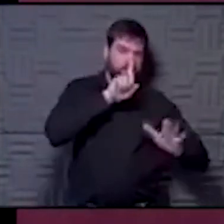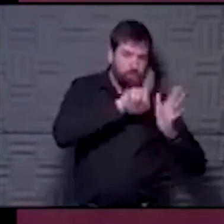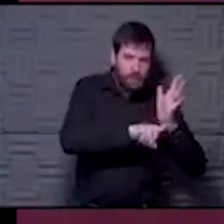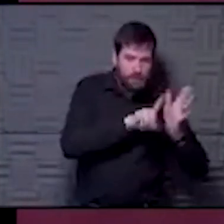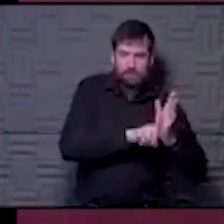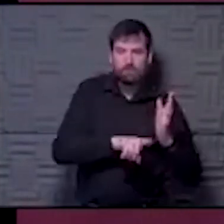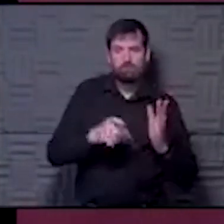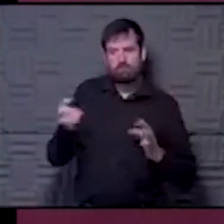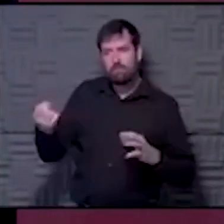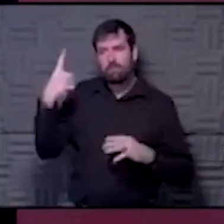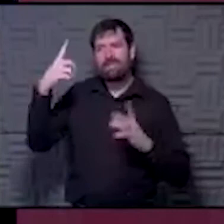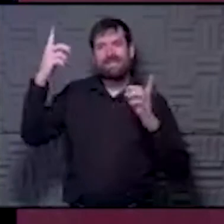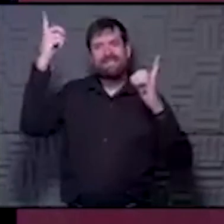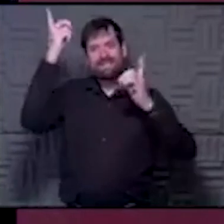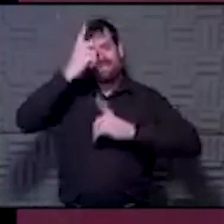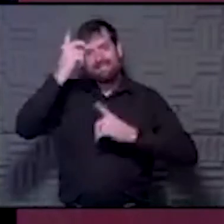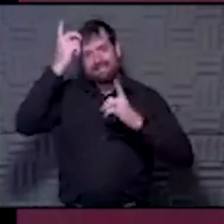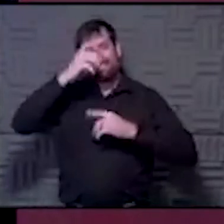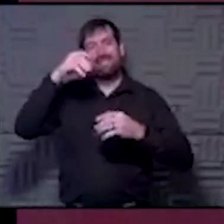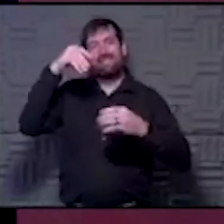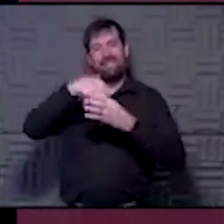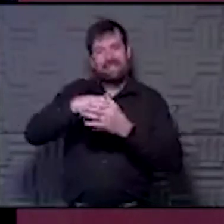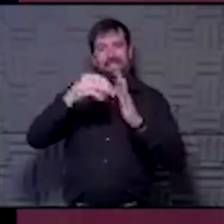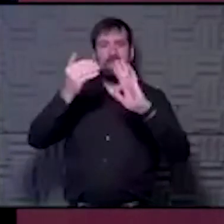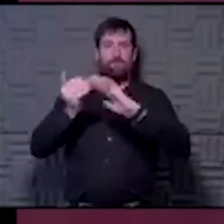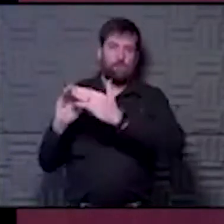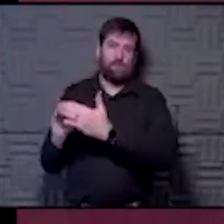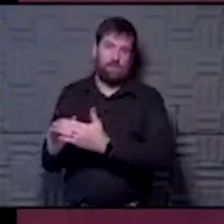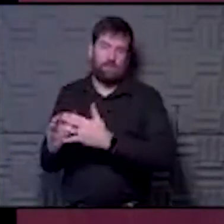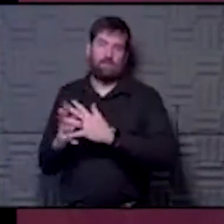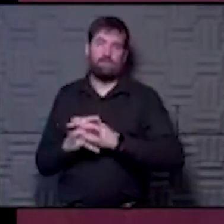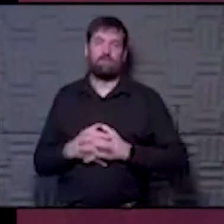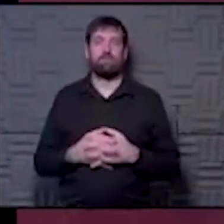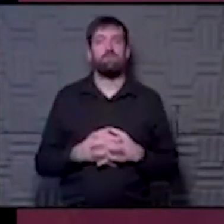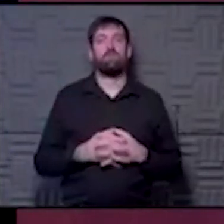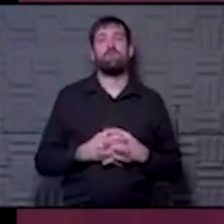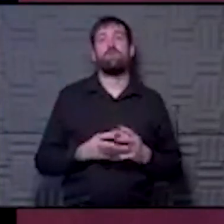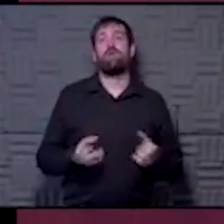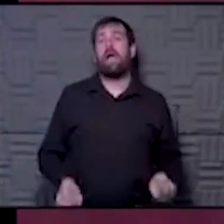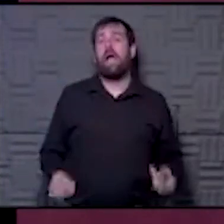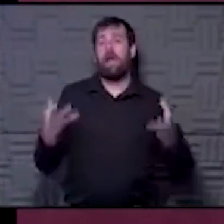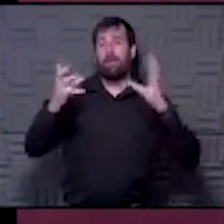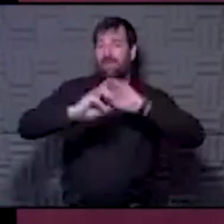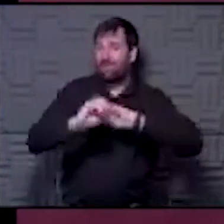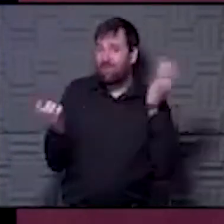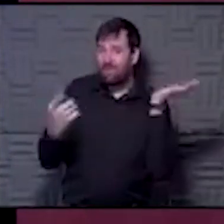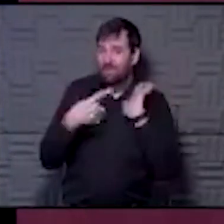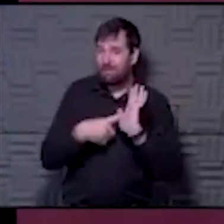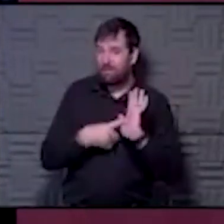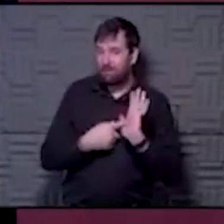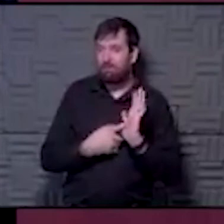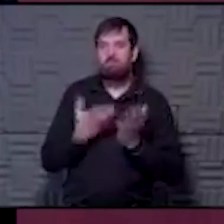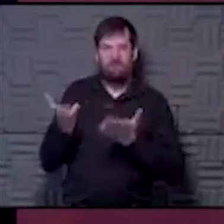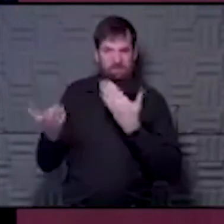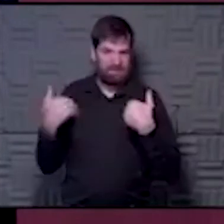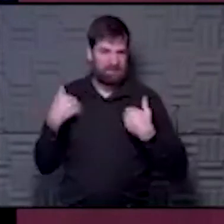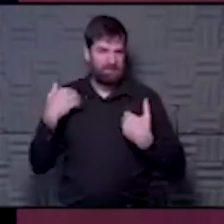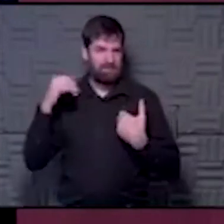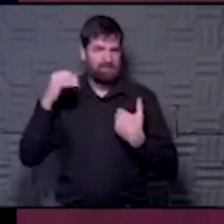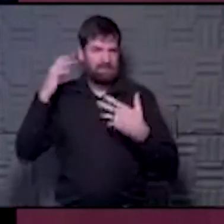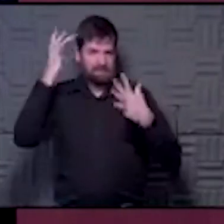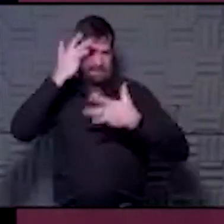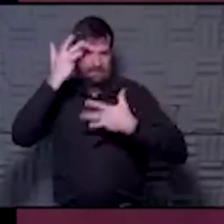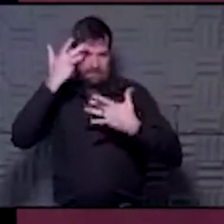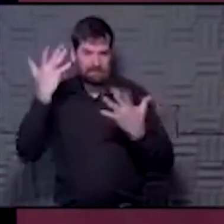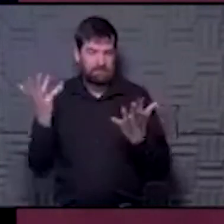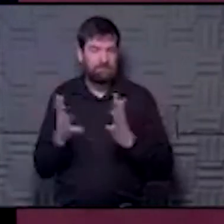understand the disease prevalence in the community. That is, how many asymptomatic people may actually have the disease. And that's valuable information